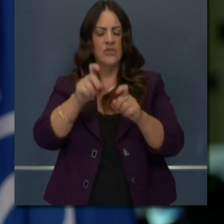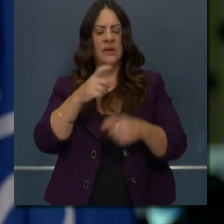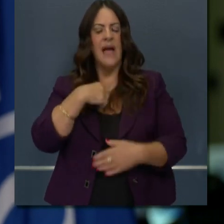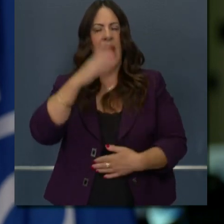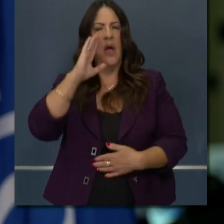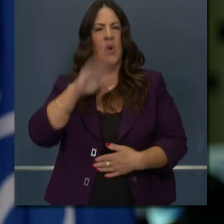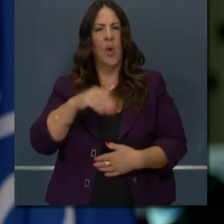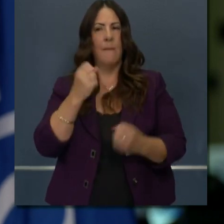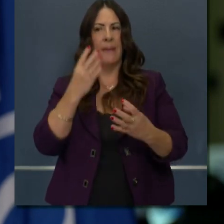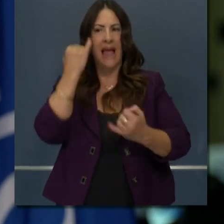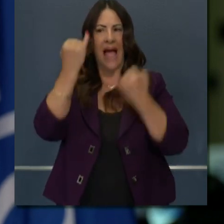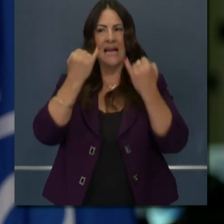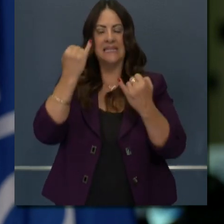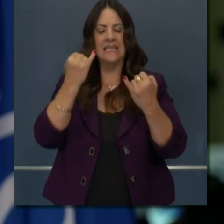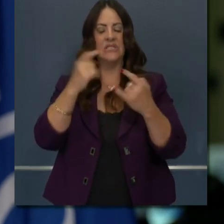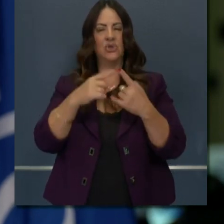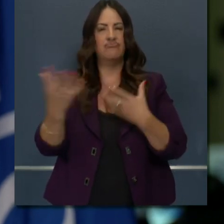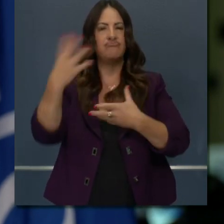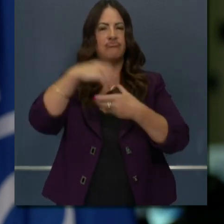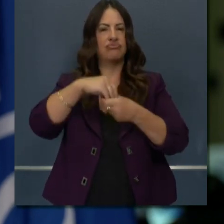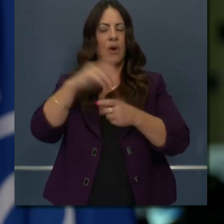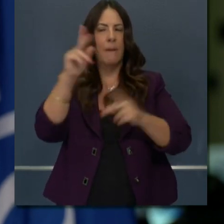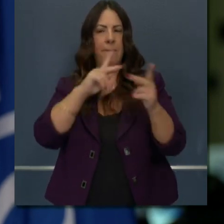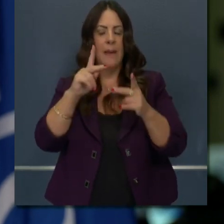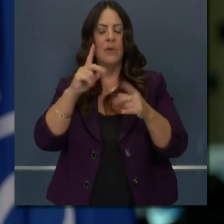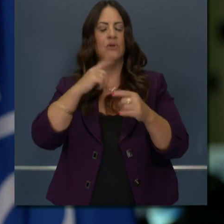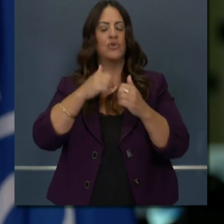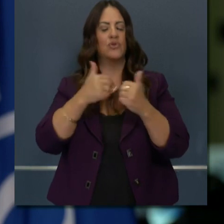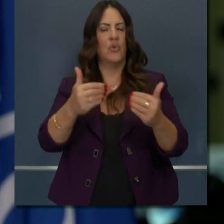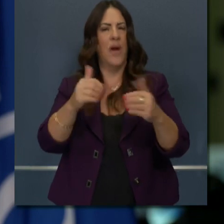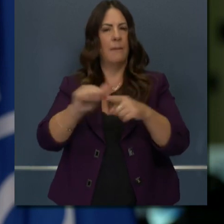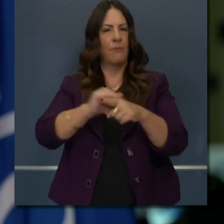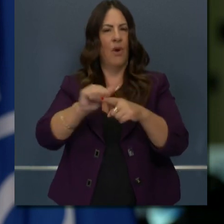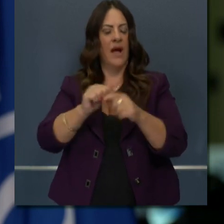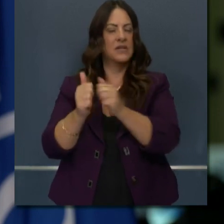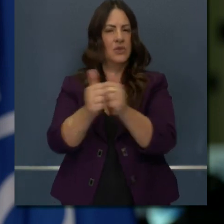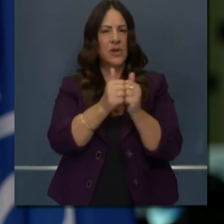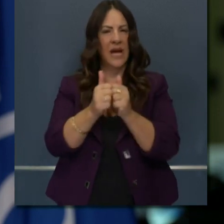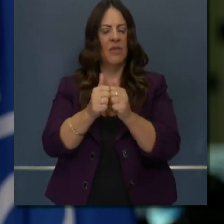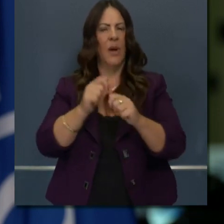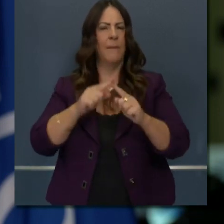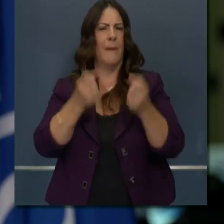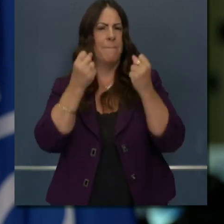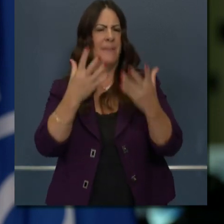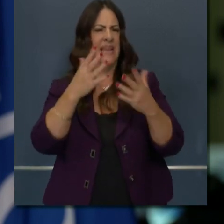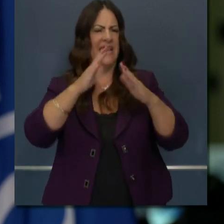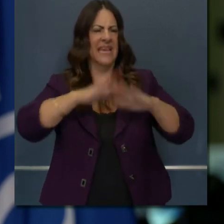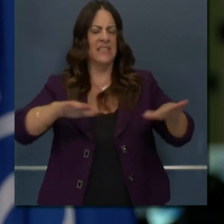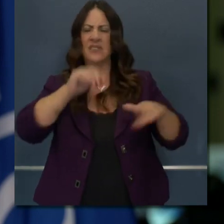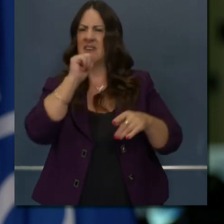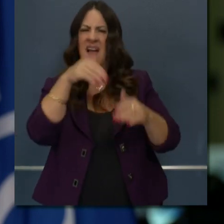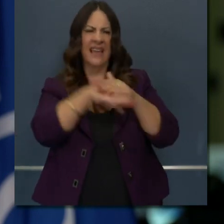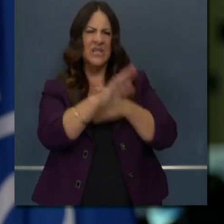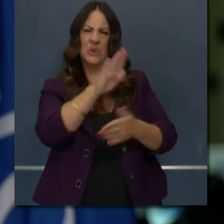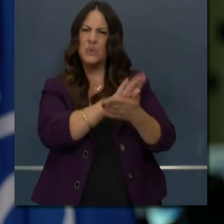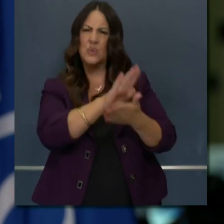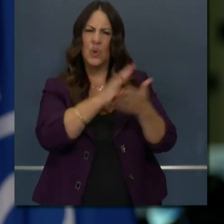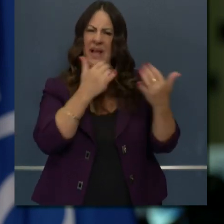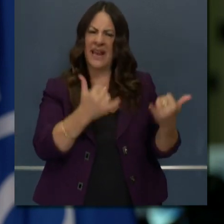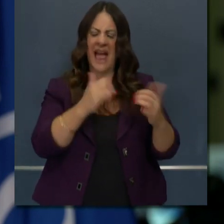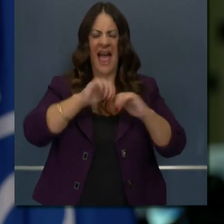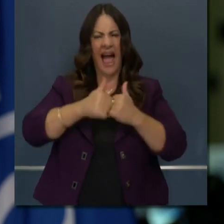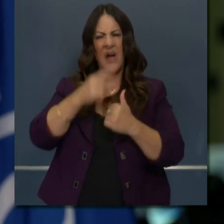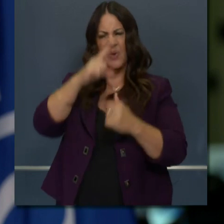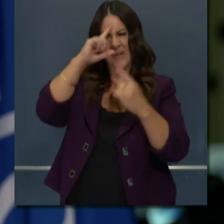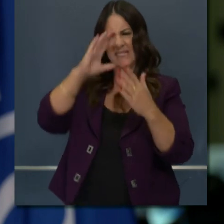the idea is to have as many participants in the drill as possible, but with so many students not in classrooms, how do you imagine this played out over the